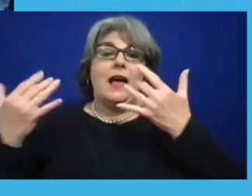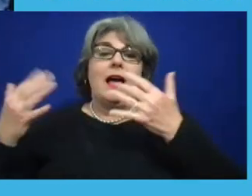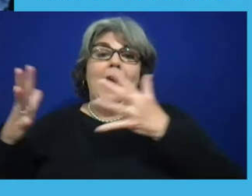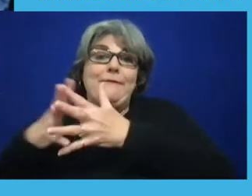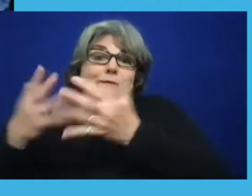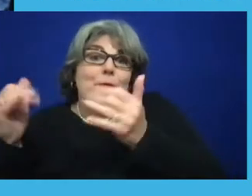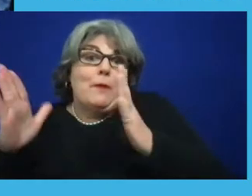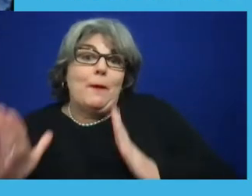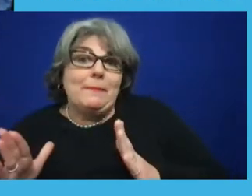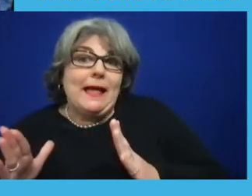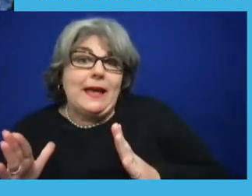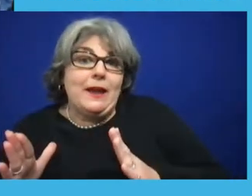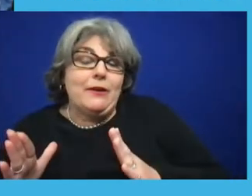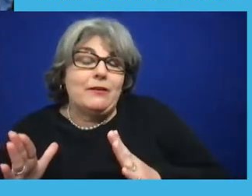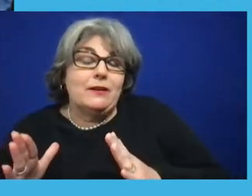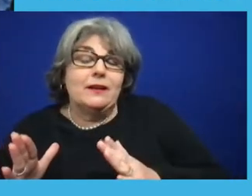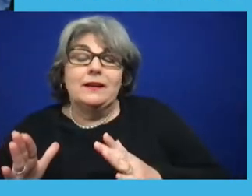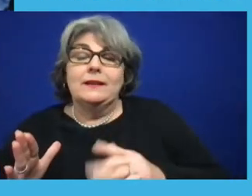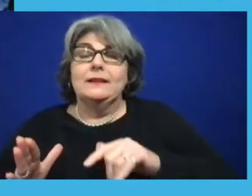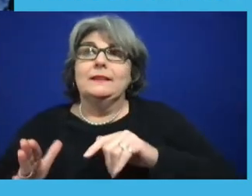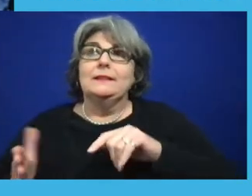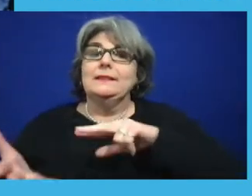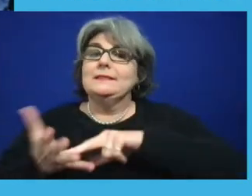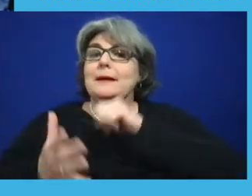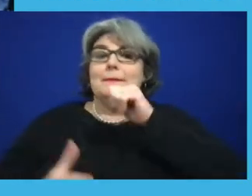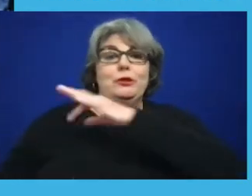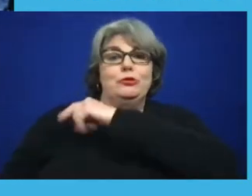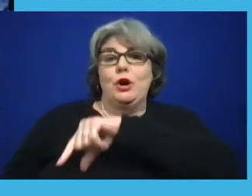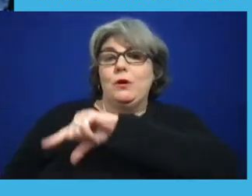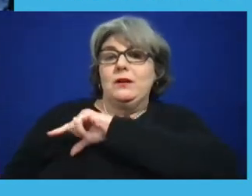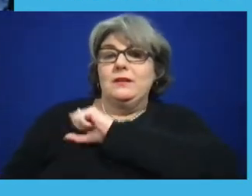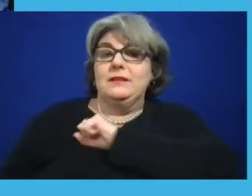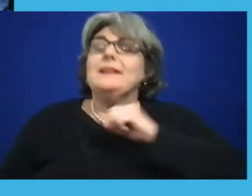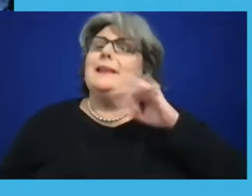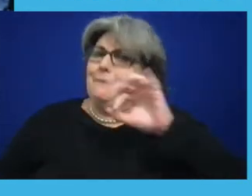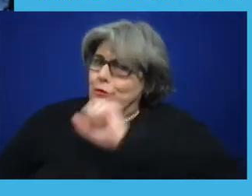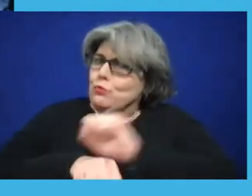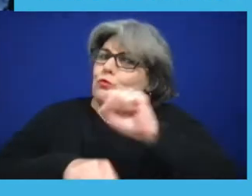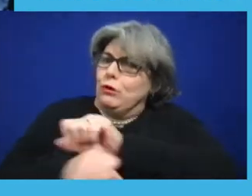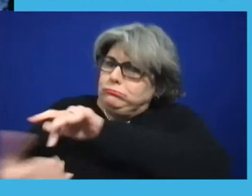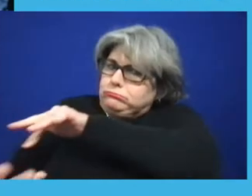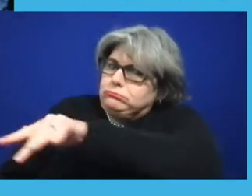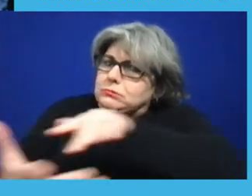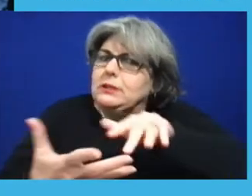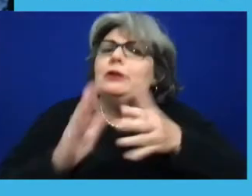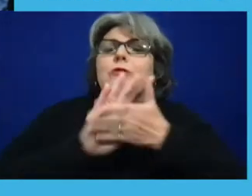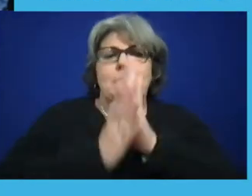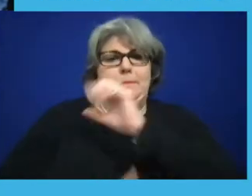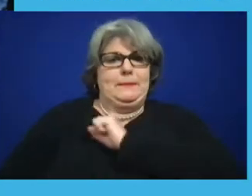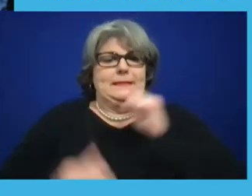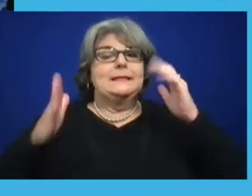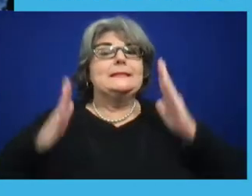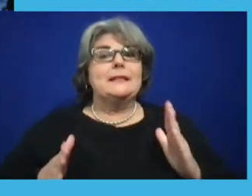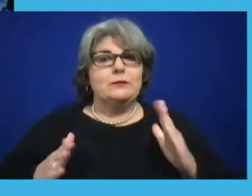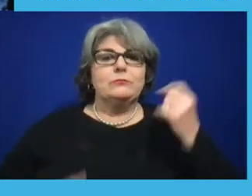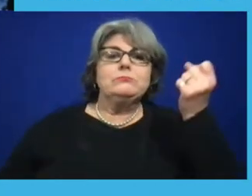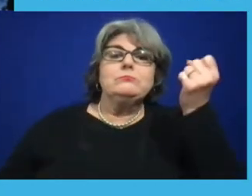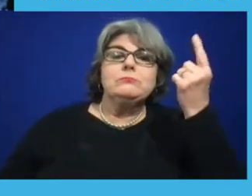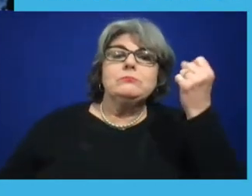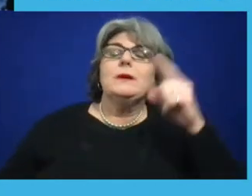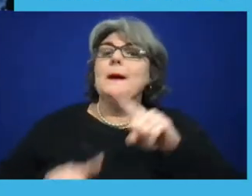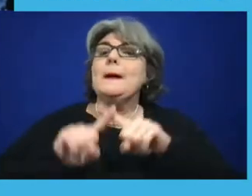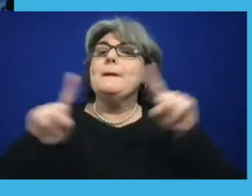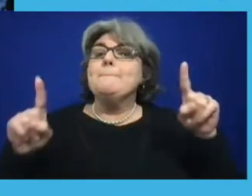My point is not that being a football player disqualifies you from being a senator if you had put in the